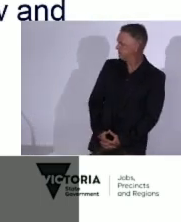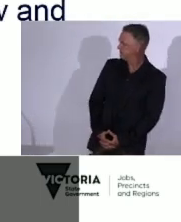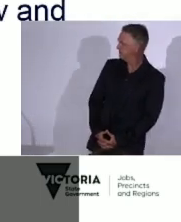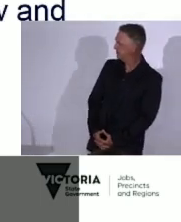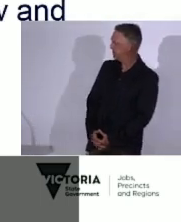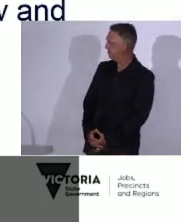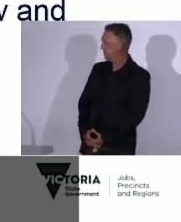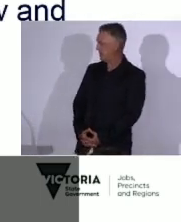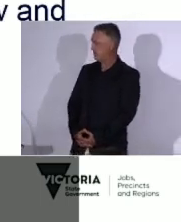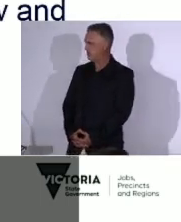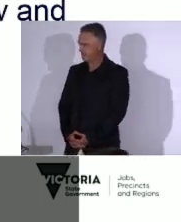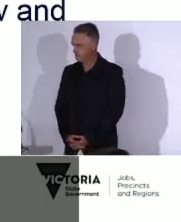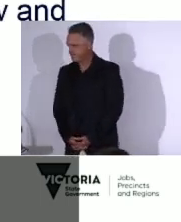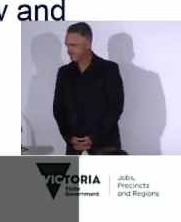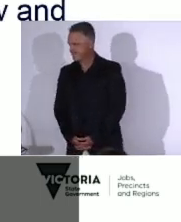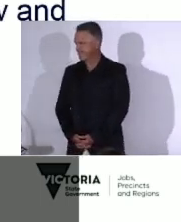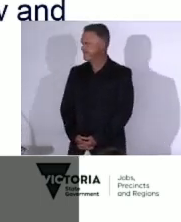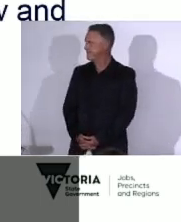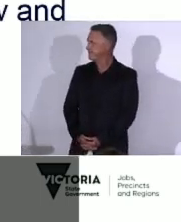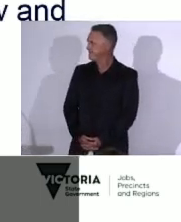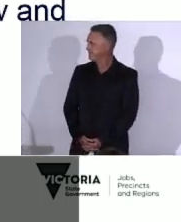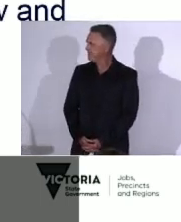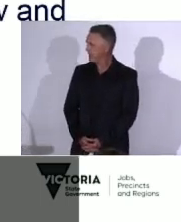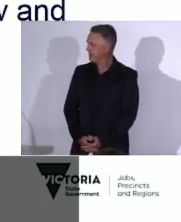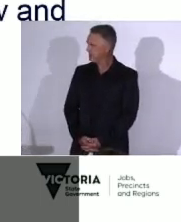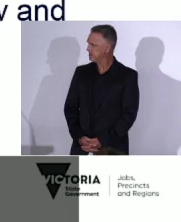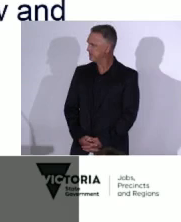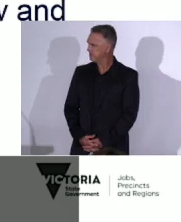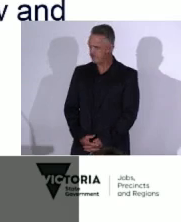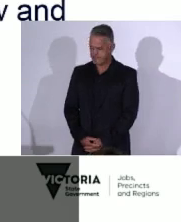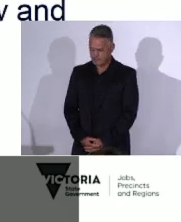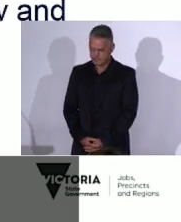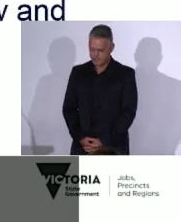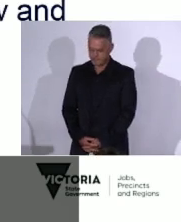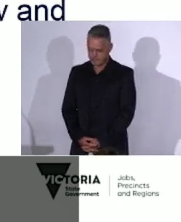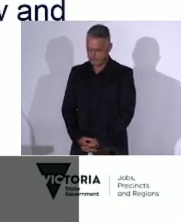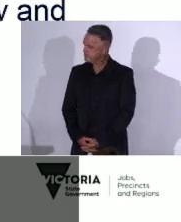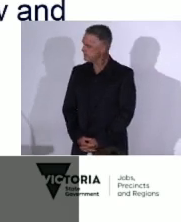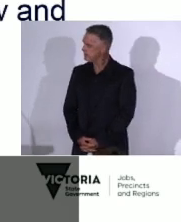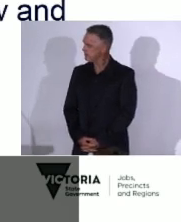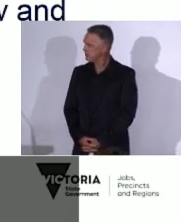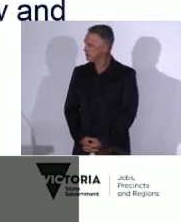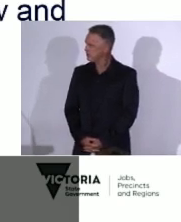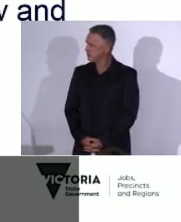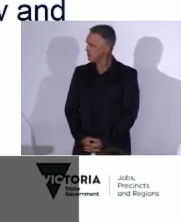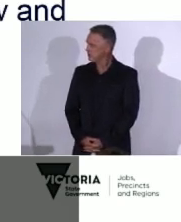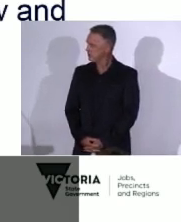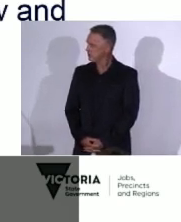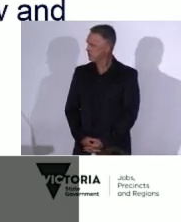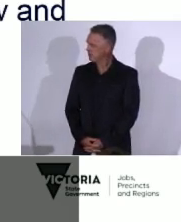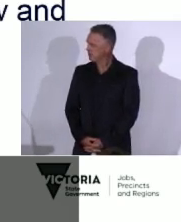We've got four people at the moment, and it's recorded, so we'll, you know, it's more about the on-demand aspect, I suppose,